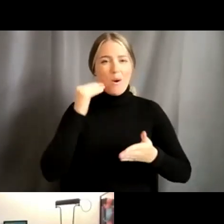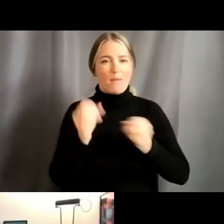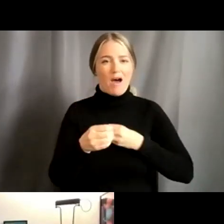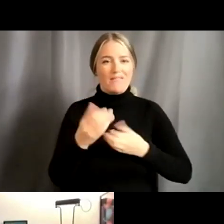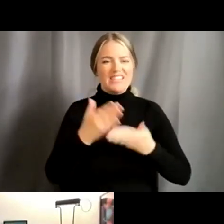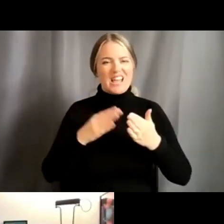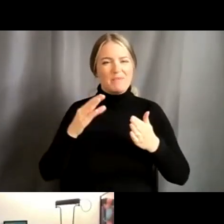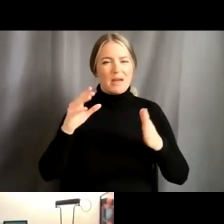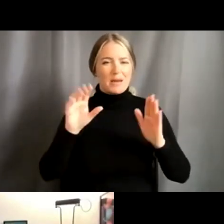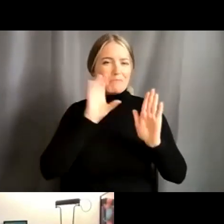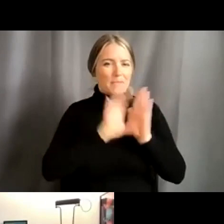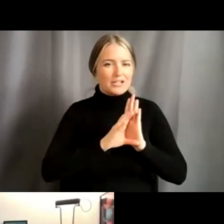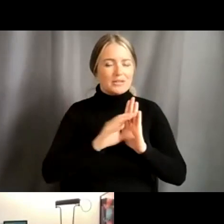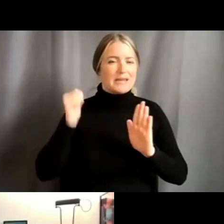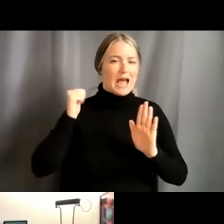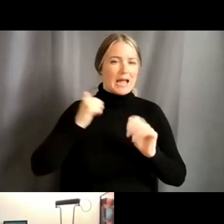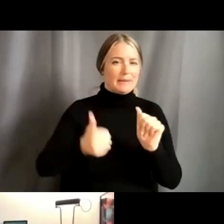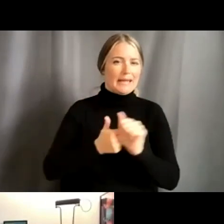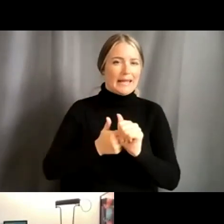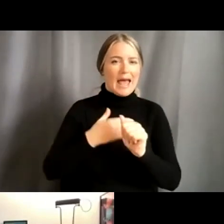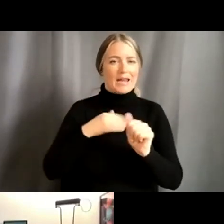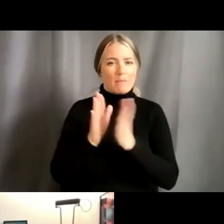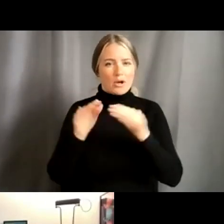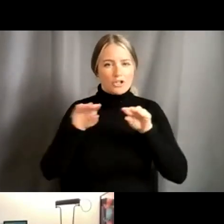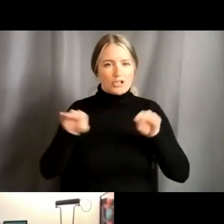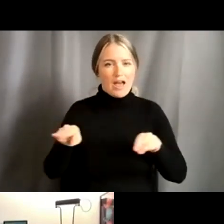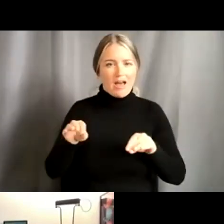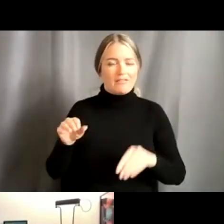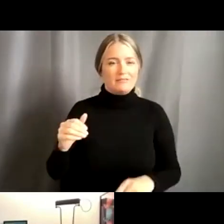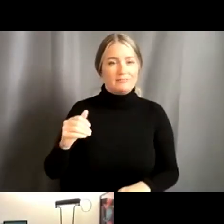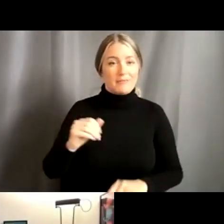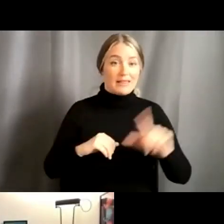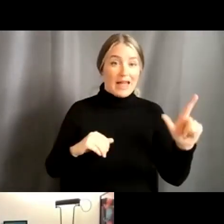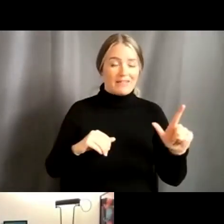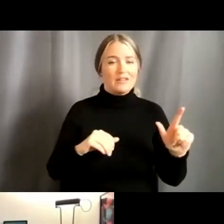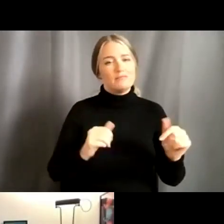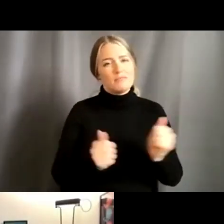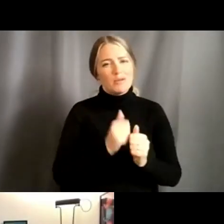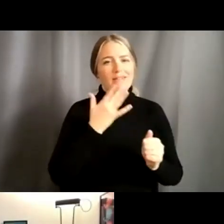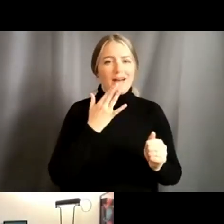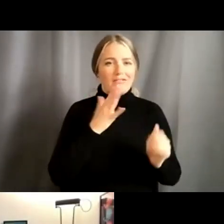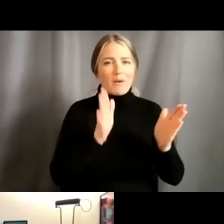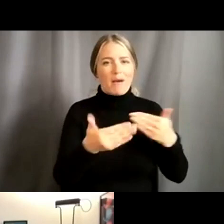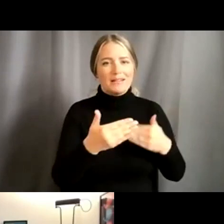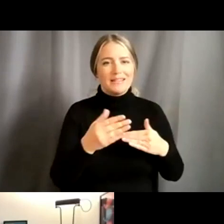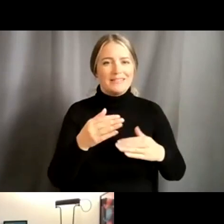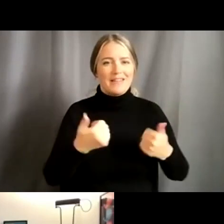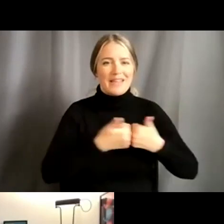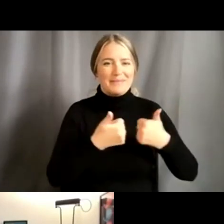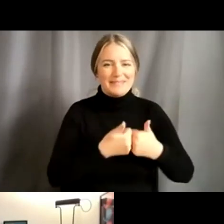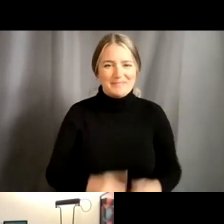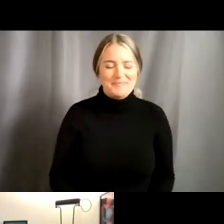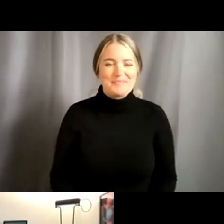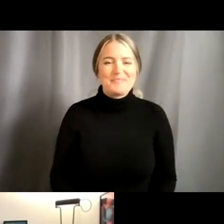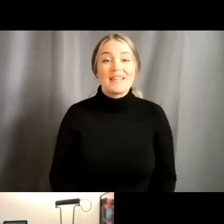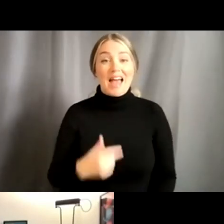wall behind me and a bookshelf to my left that is mostly filled with colorful boxes of board games. And